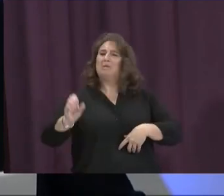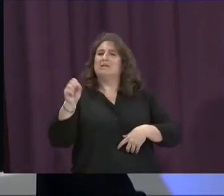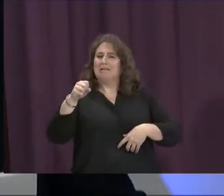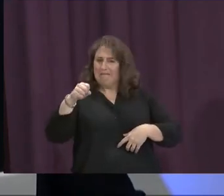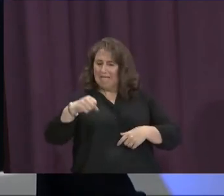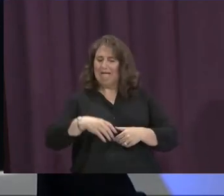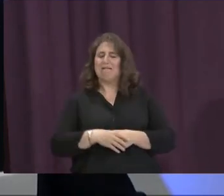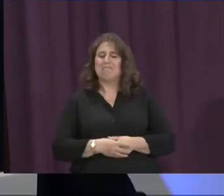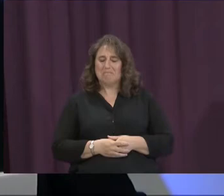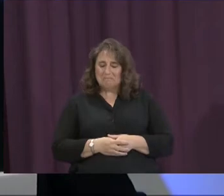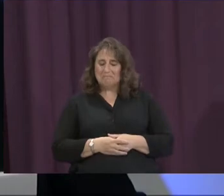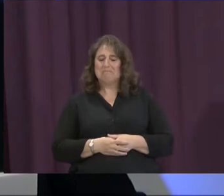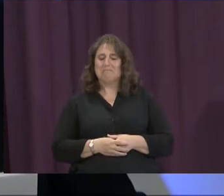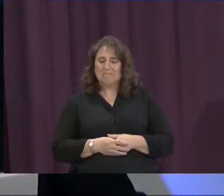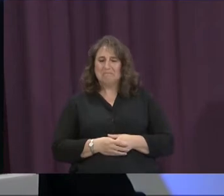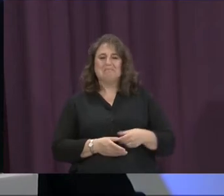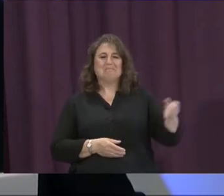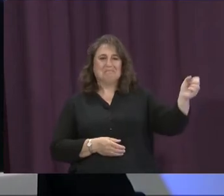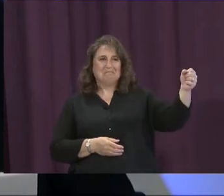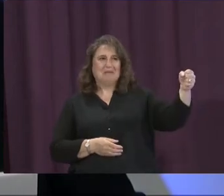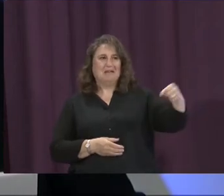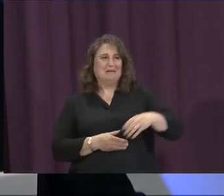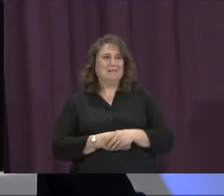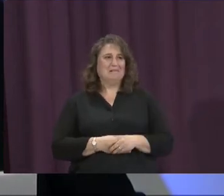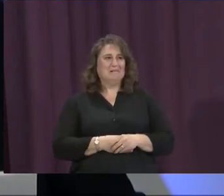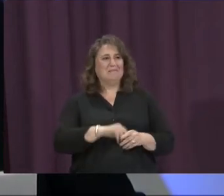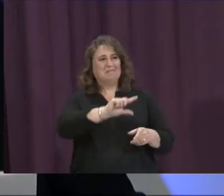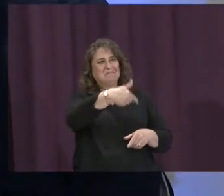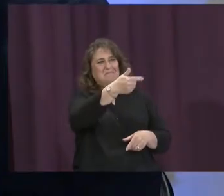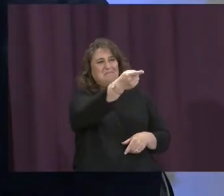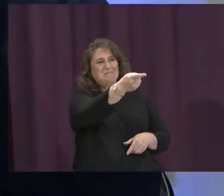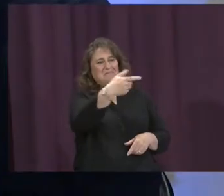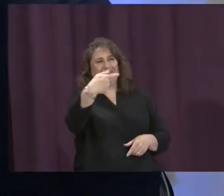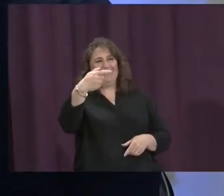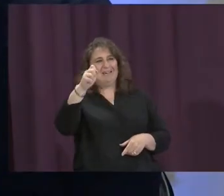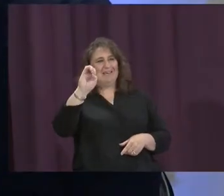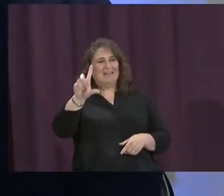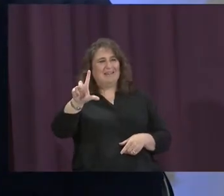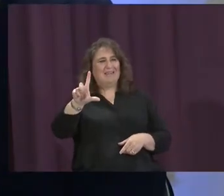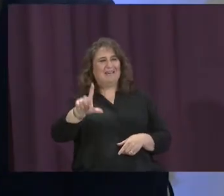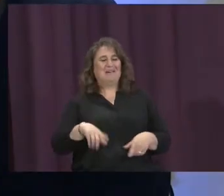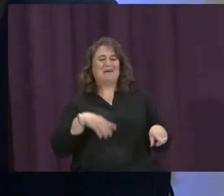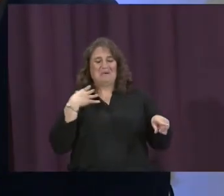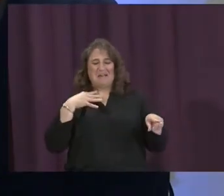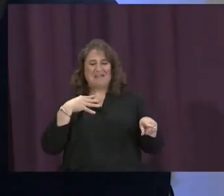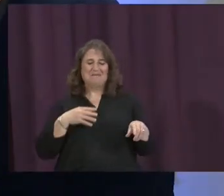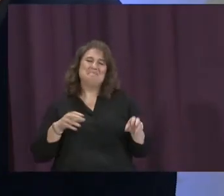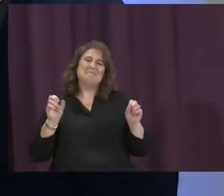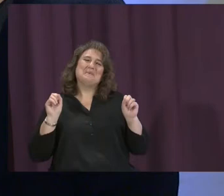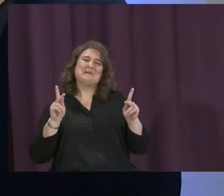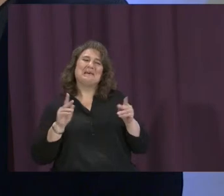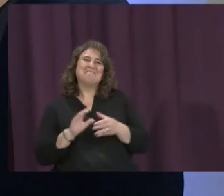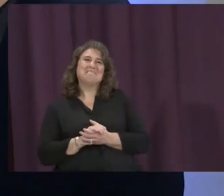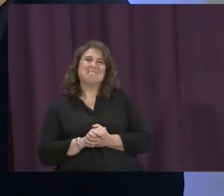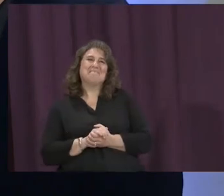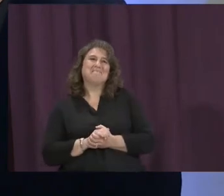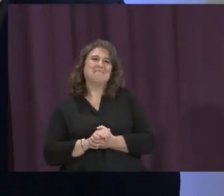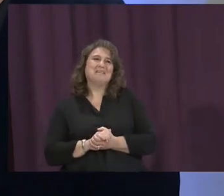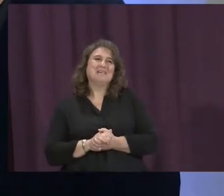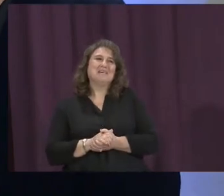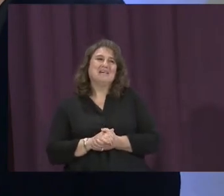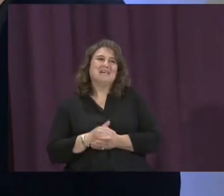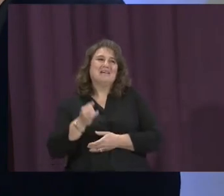So, I don't know. Absolutely. Yeah. What about you, Gail? How would you take that? Oh, my goodness. Okay. So, if